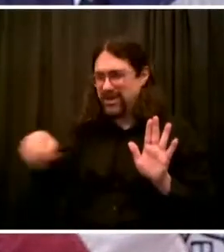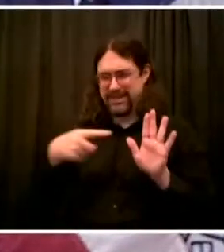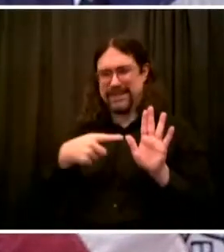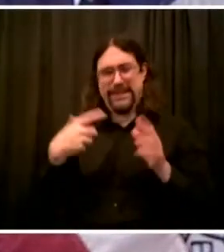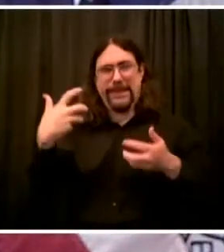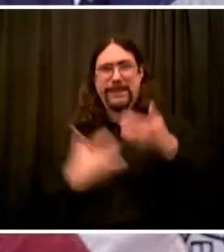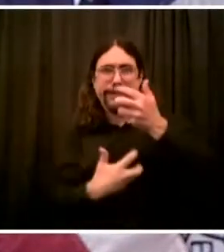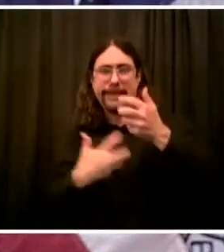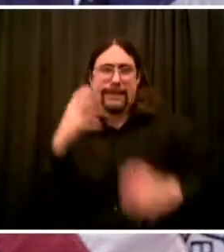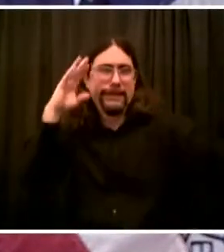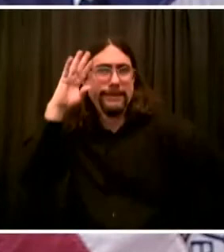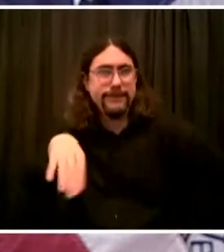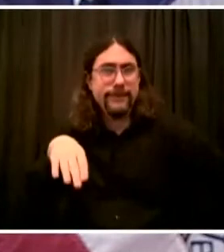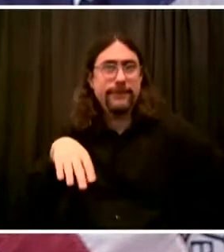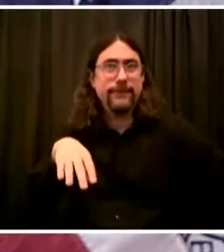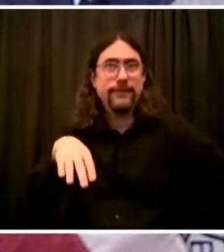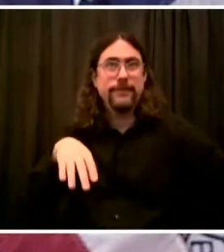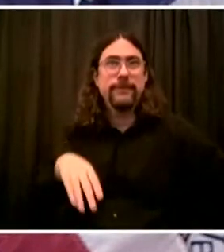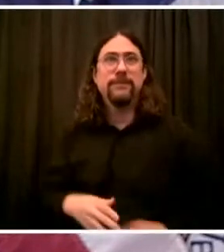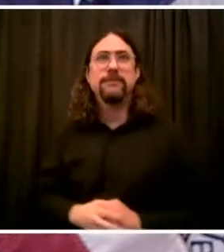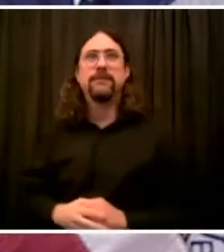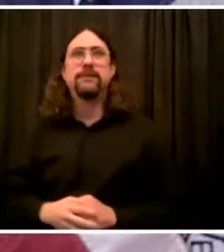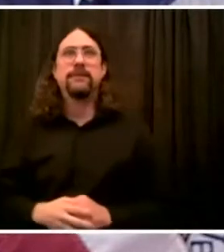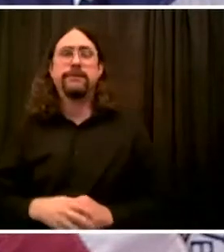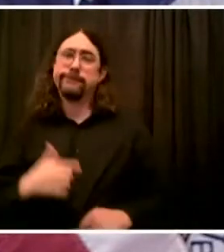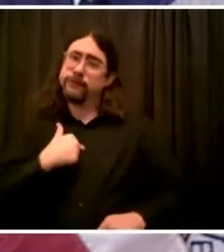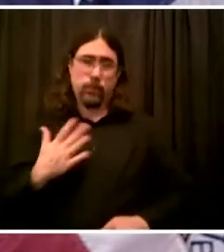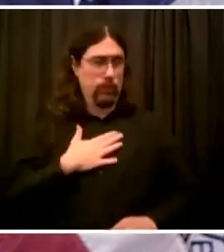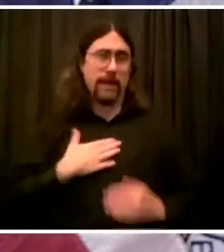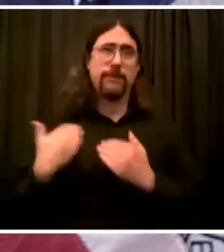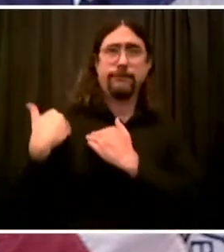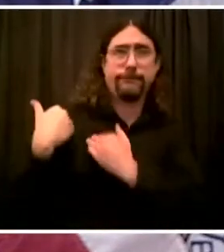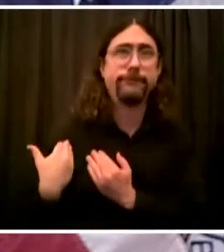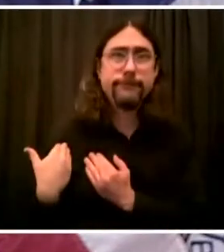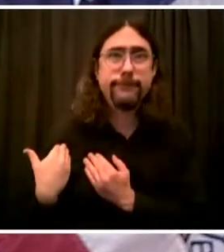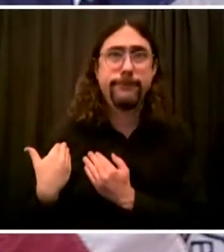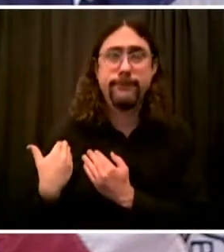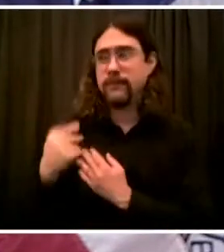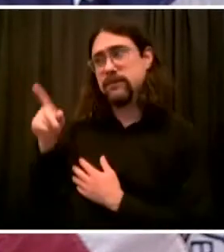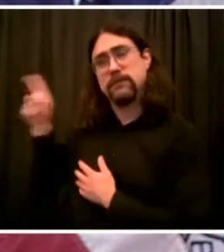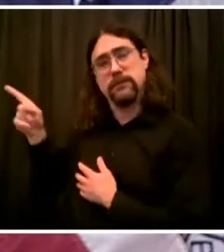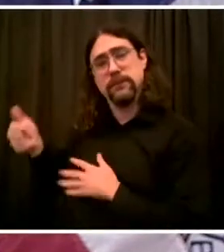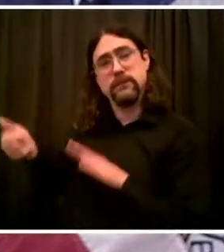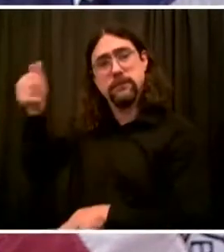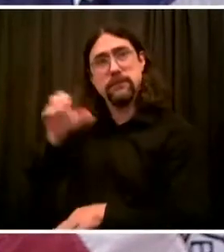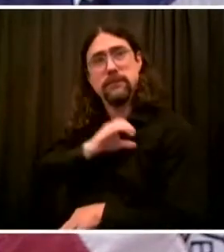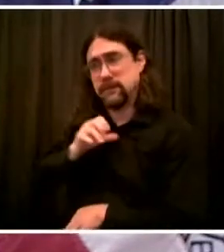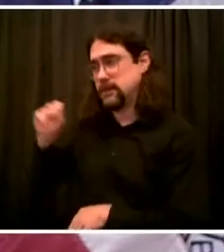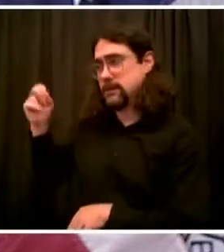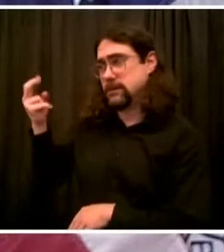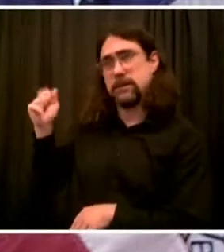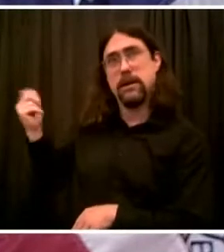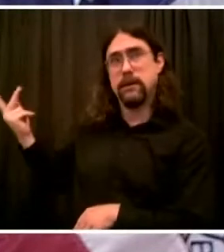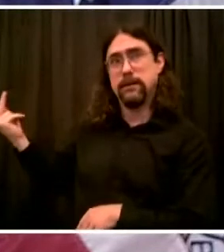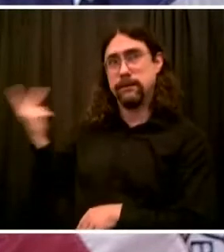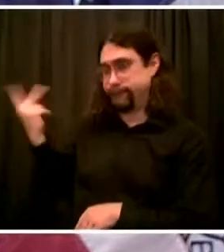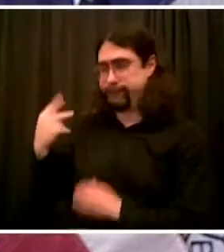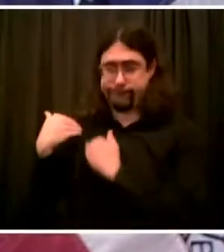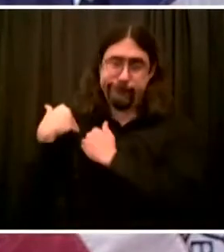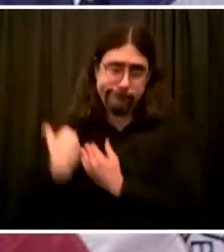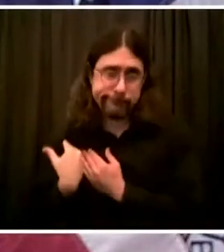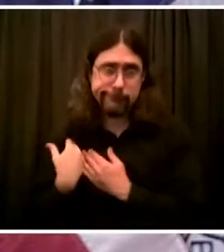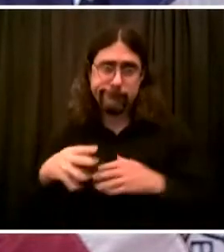feel very confident about that. We will figure out a way. If I didn't feel confident about it, I'd tell you. But I do feel confident because